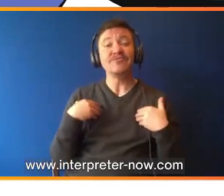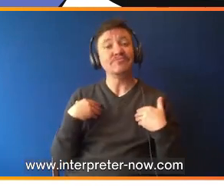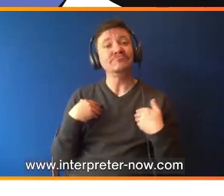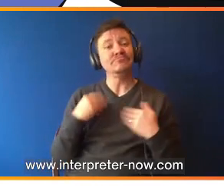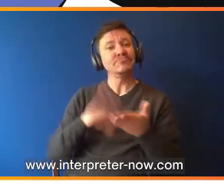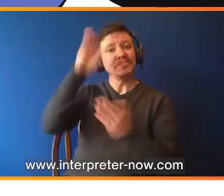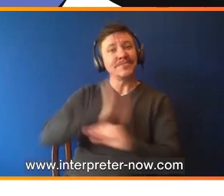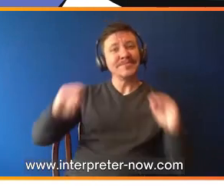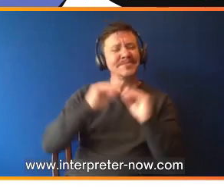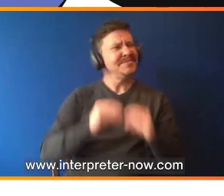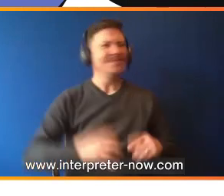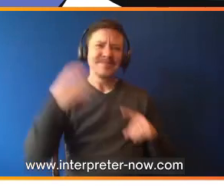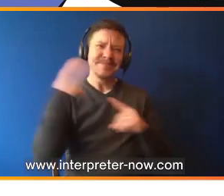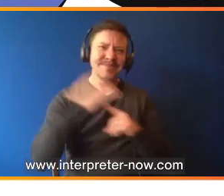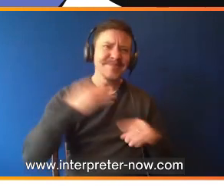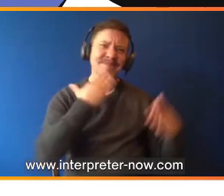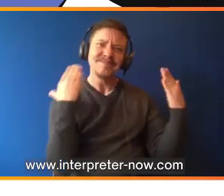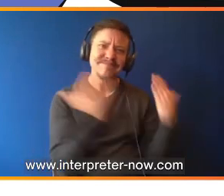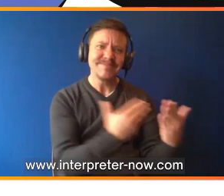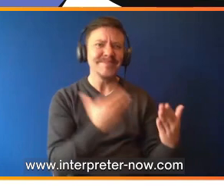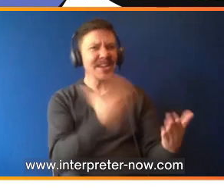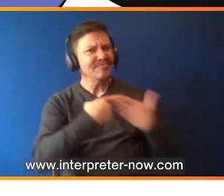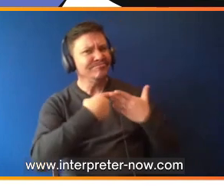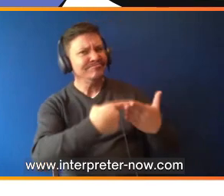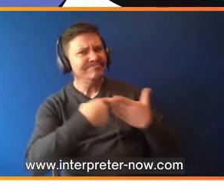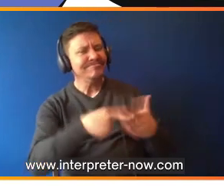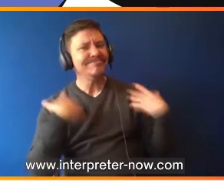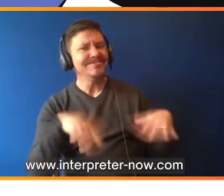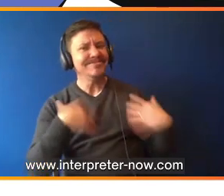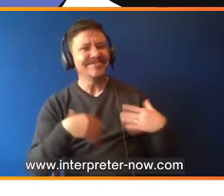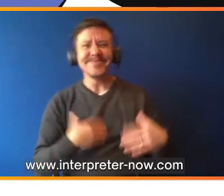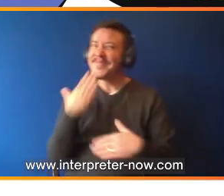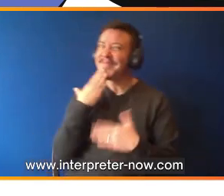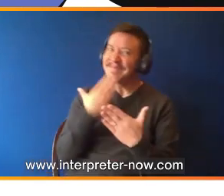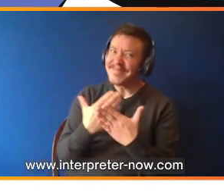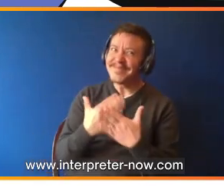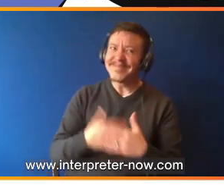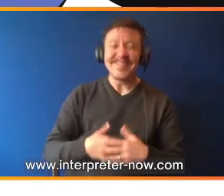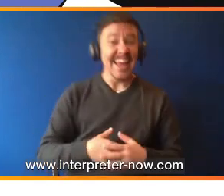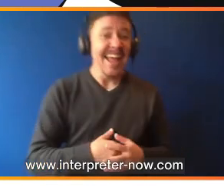a bit more about the topic. Awesome. Thank you, Sandra. Thank you for this conversation. And